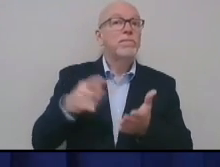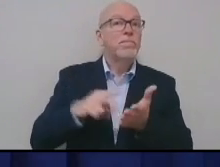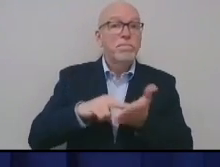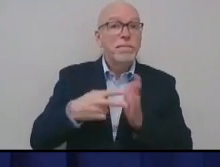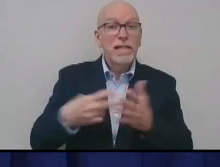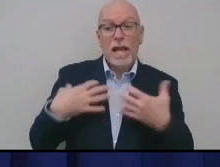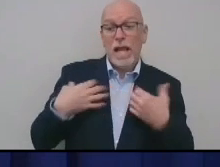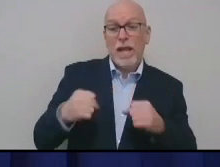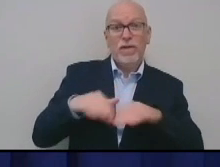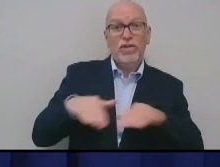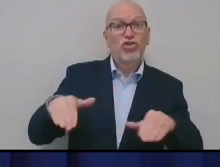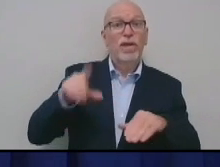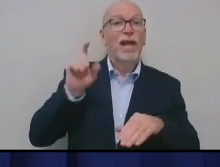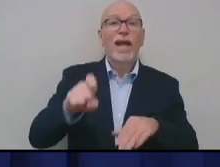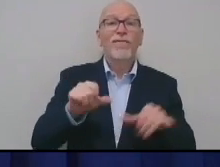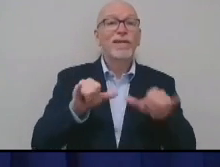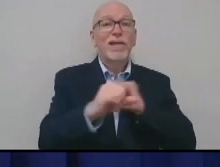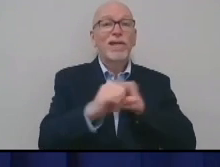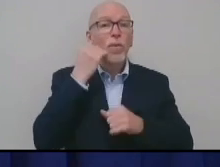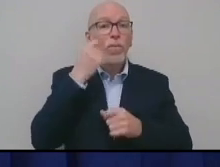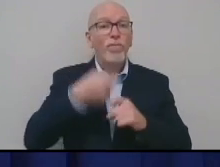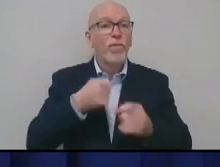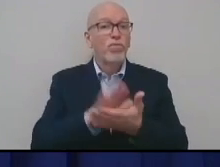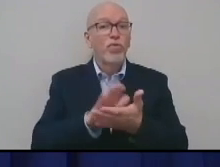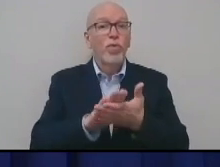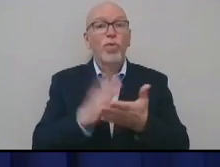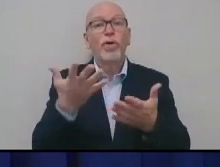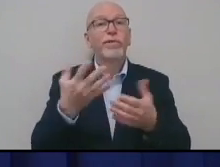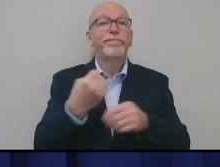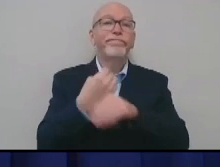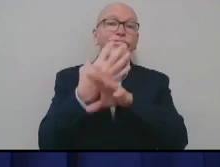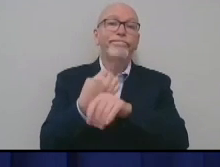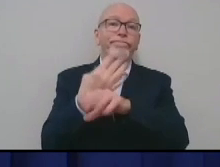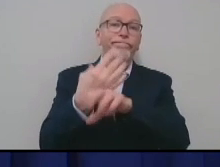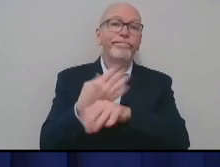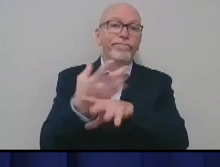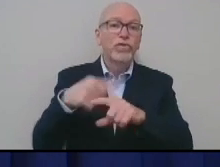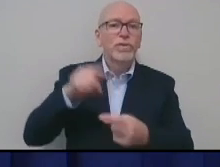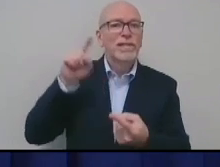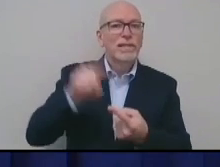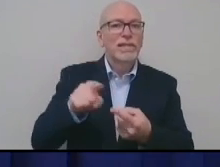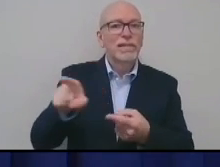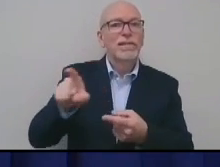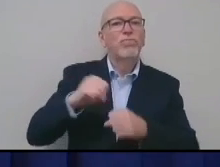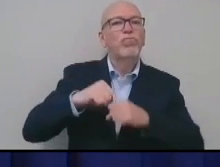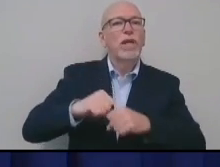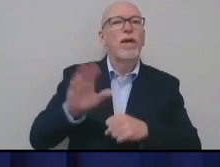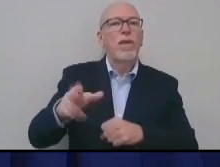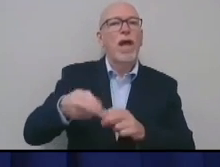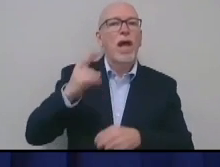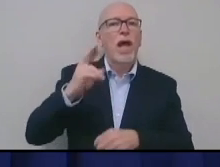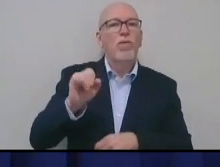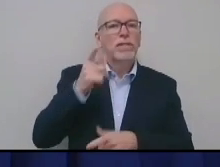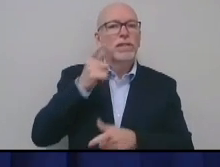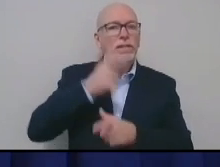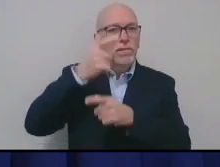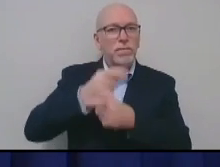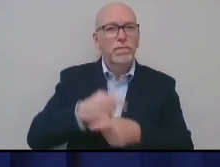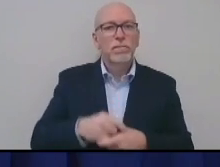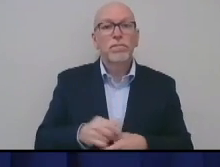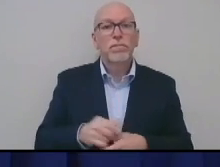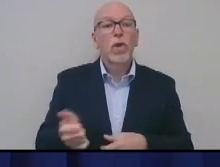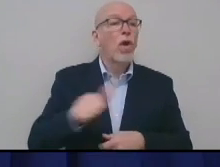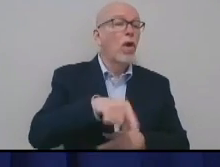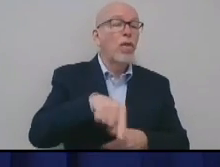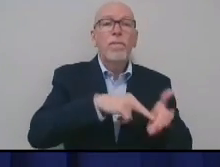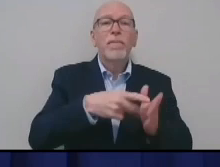remained virtual learners for more than a year to protect a high-risk sibling. In others, it has meant giving up cherished